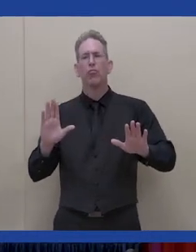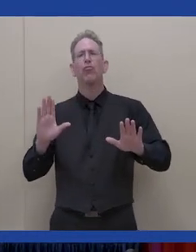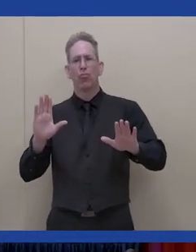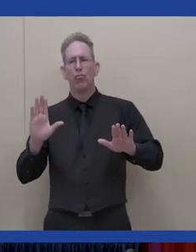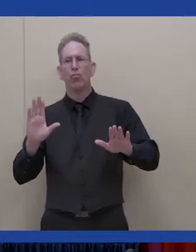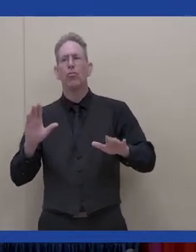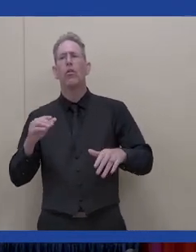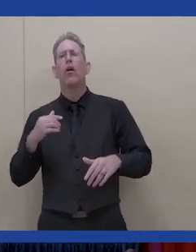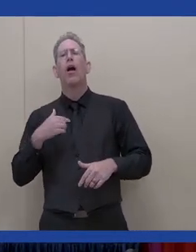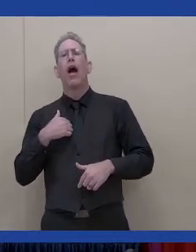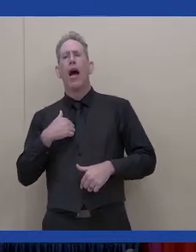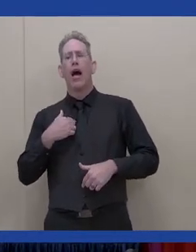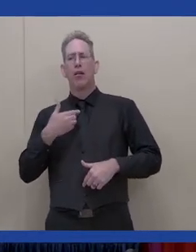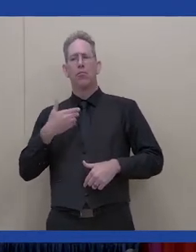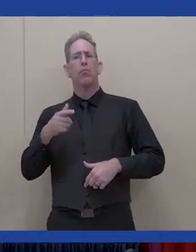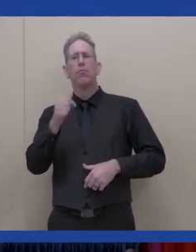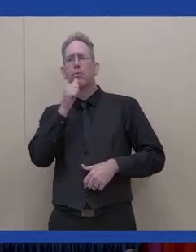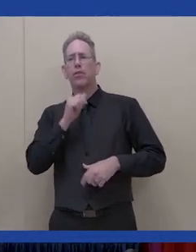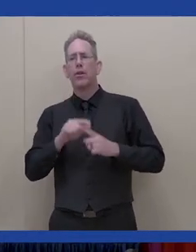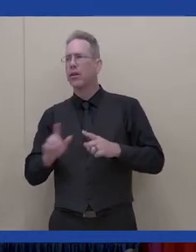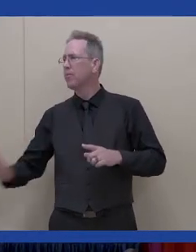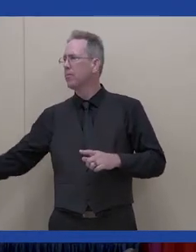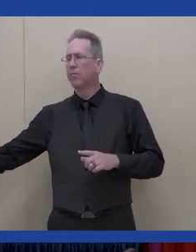the pains and penalties of perjury.